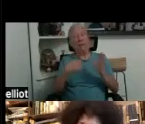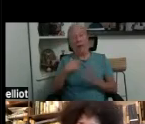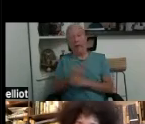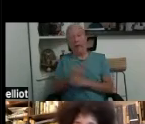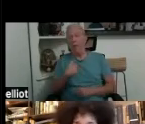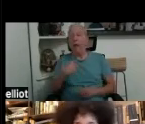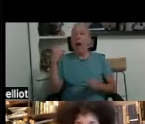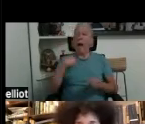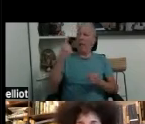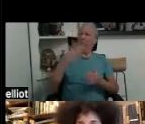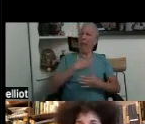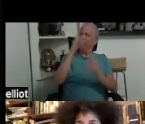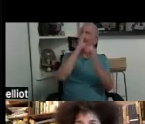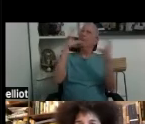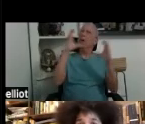co-op as